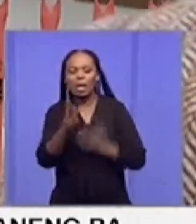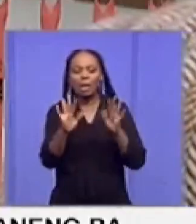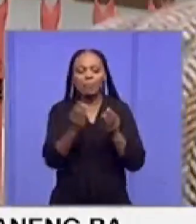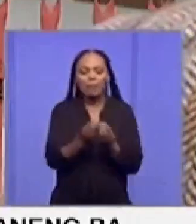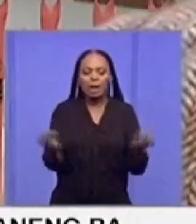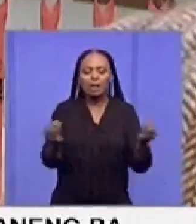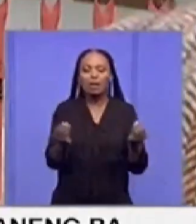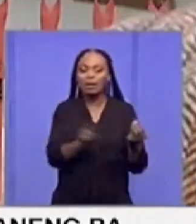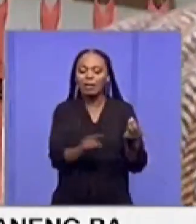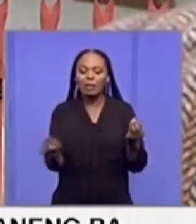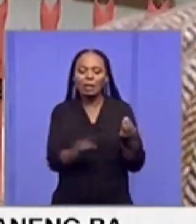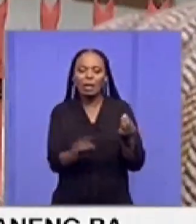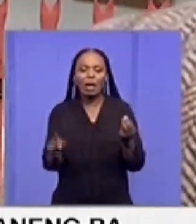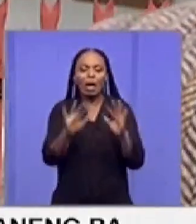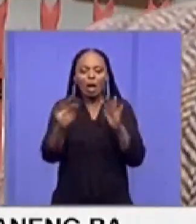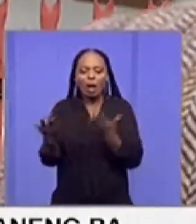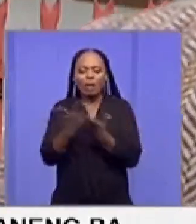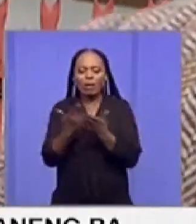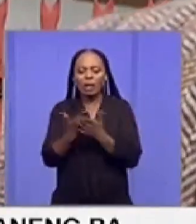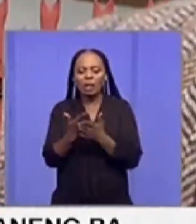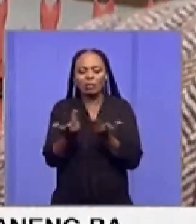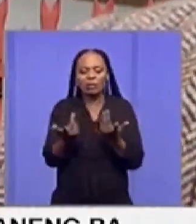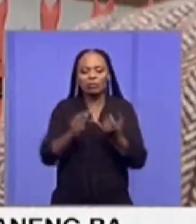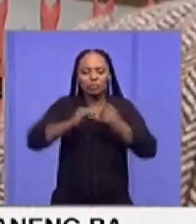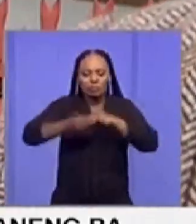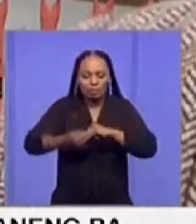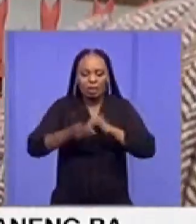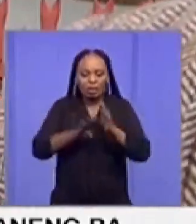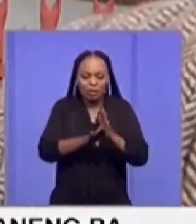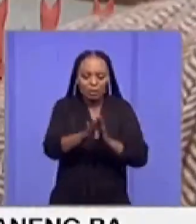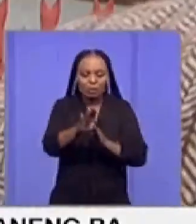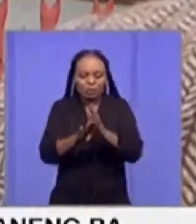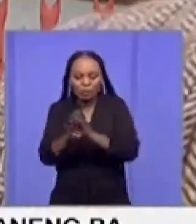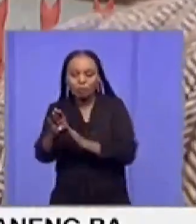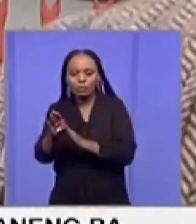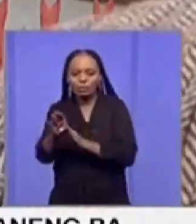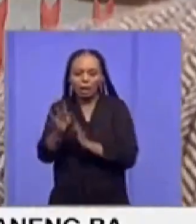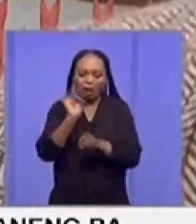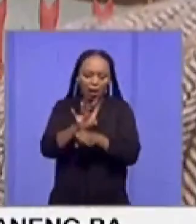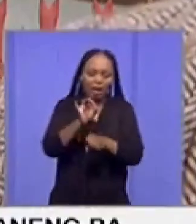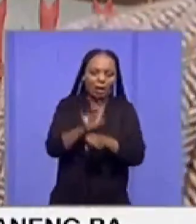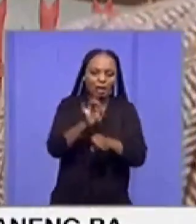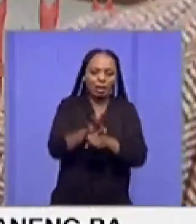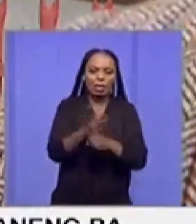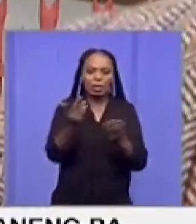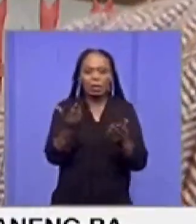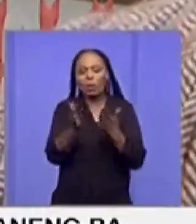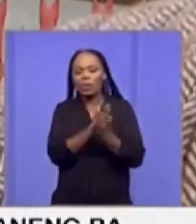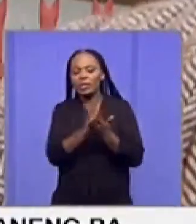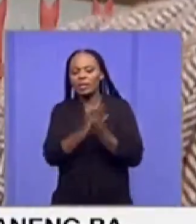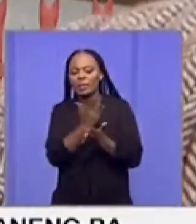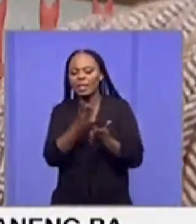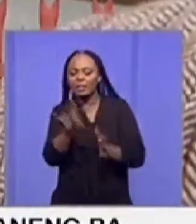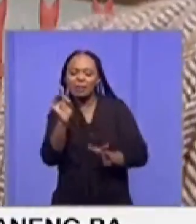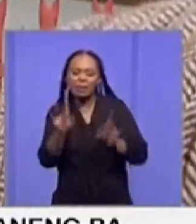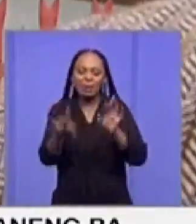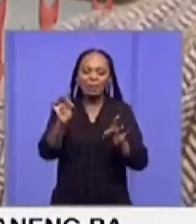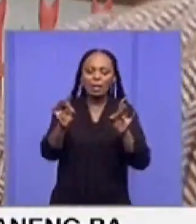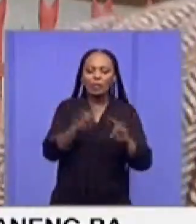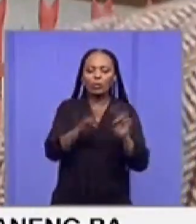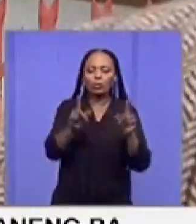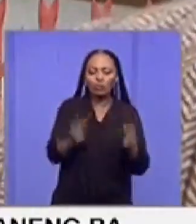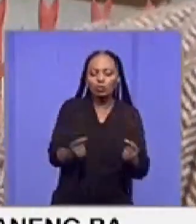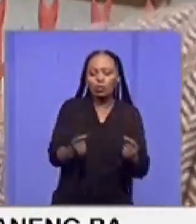ba mohlomong ke tše feng tša dilo tše le gore mohlomong ba ka di nopola moo ba se ka di dia go na le dilo tše dingwe ba tshwantše gore ba di